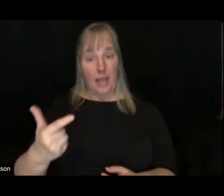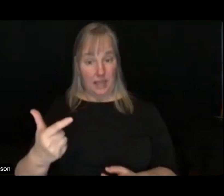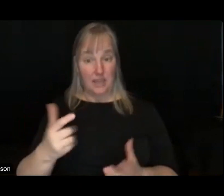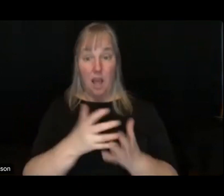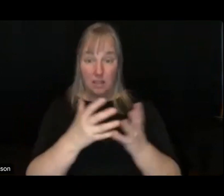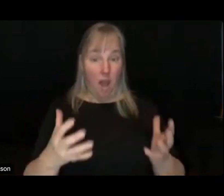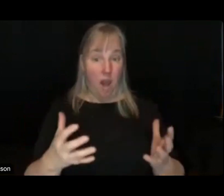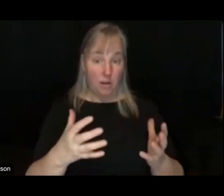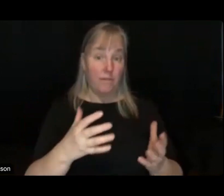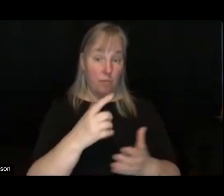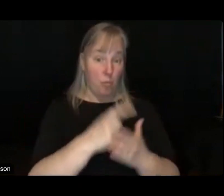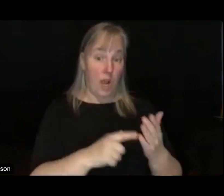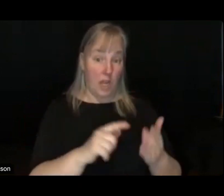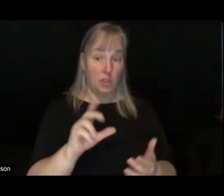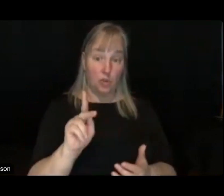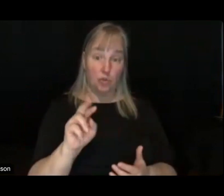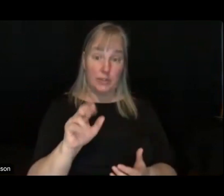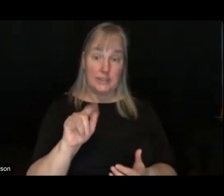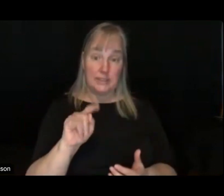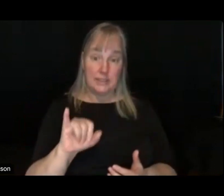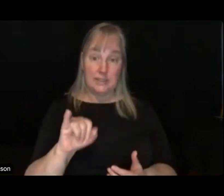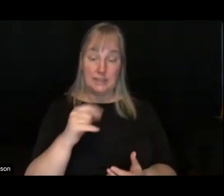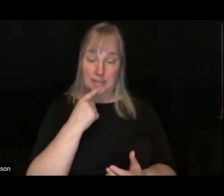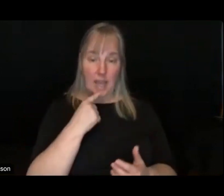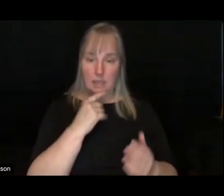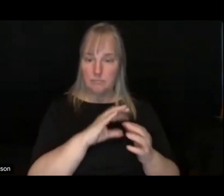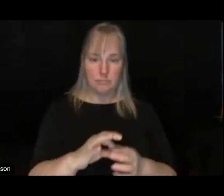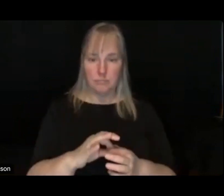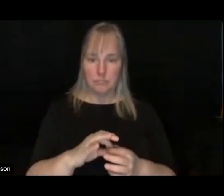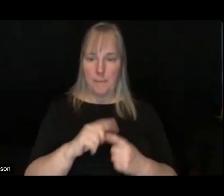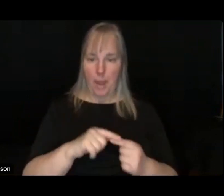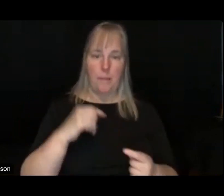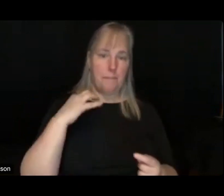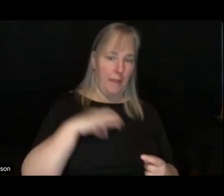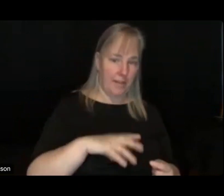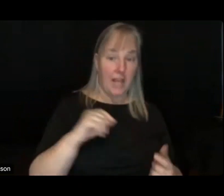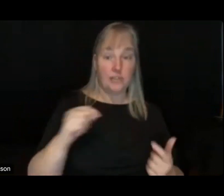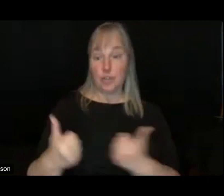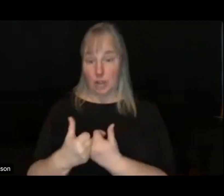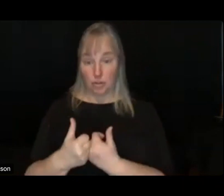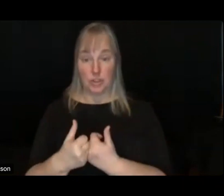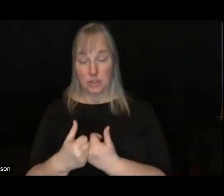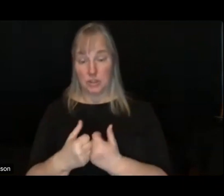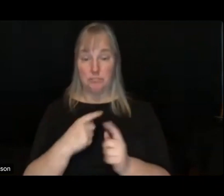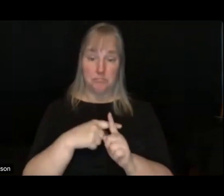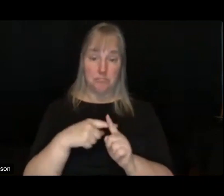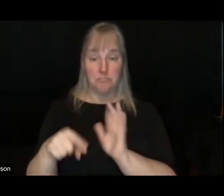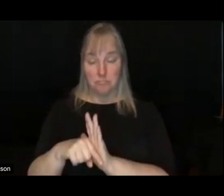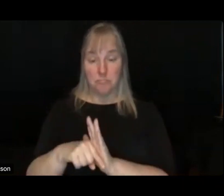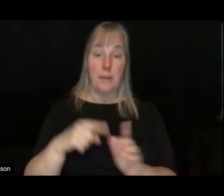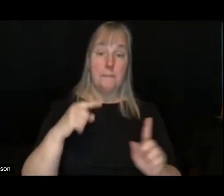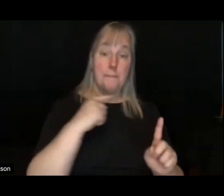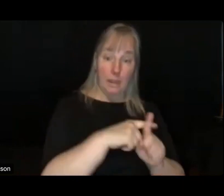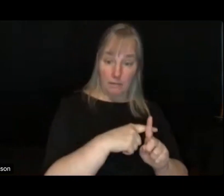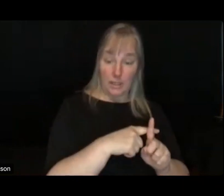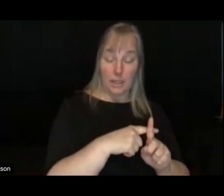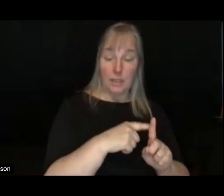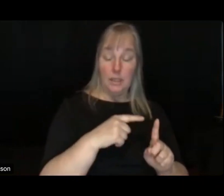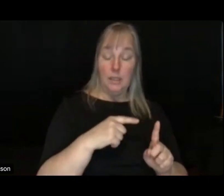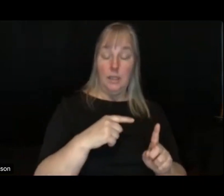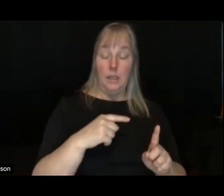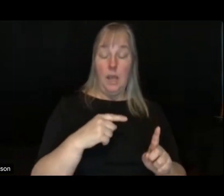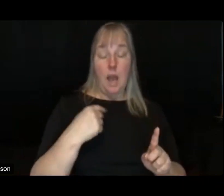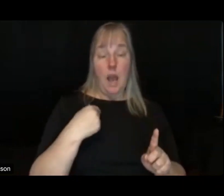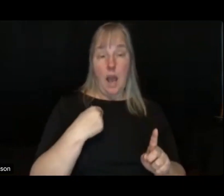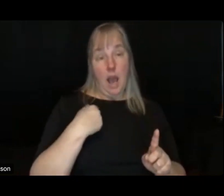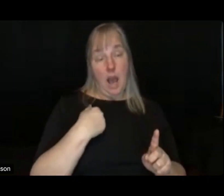Christy said as far as benefits and challenges. I will kind of lift up benefit-wise. I think there's